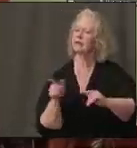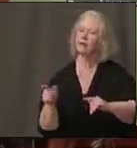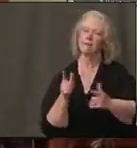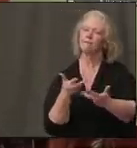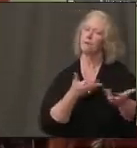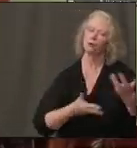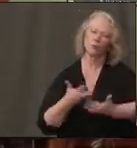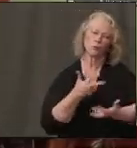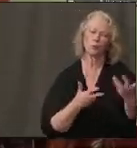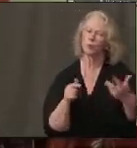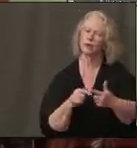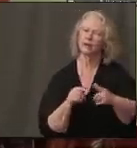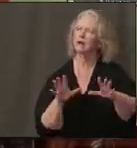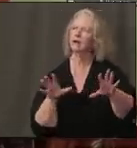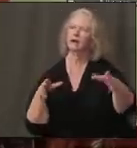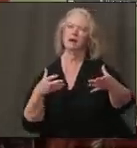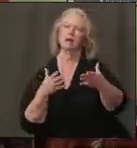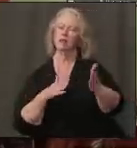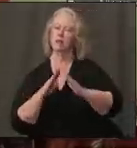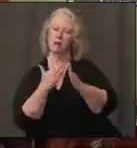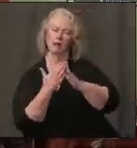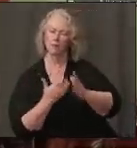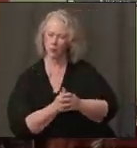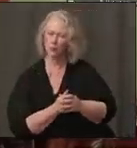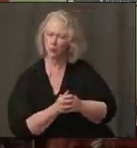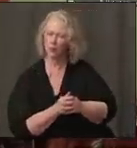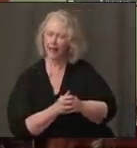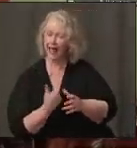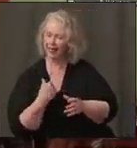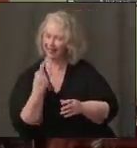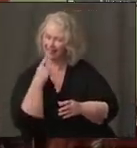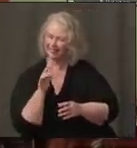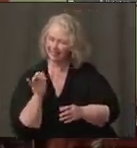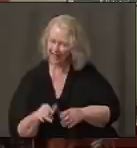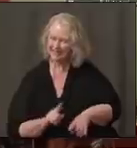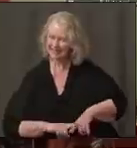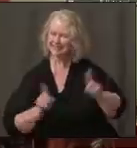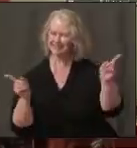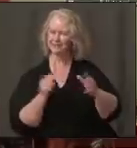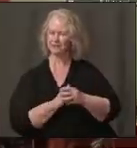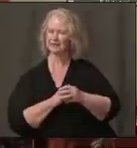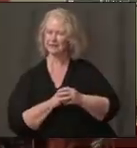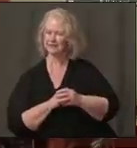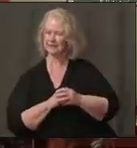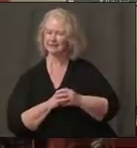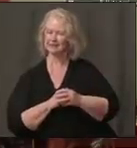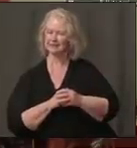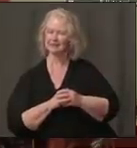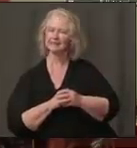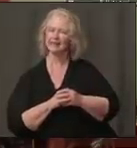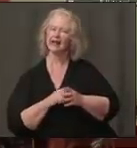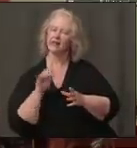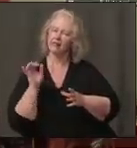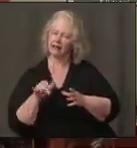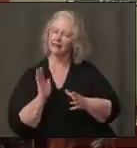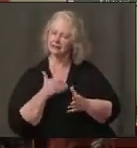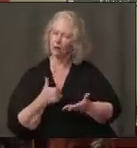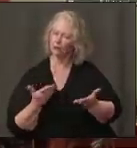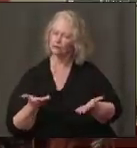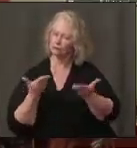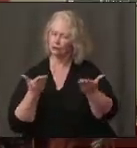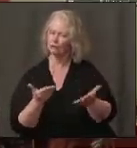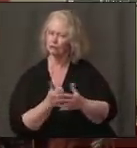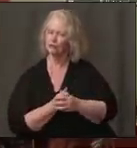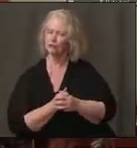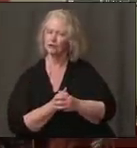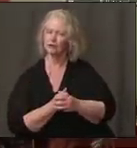society. And I think that's the major difference. And we would be making that suggestion to